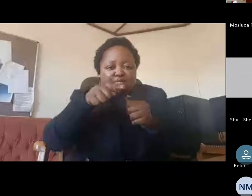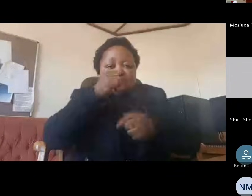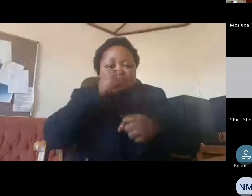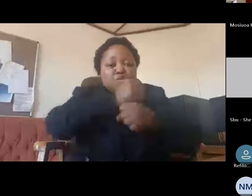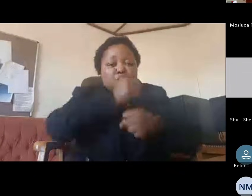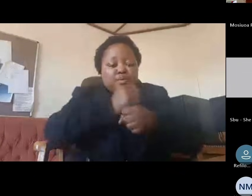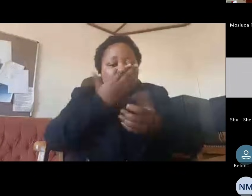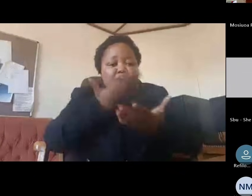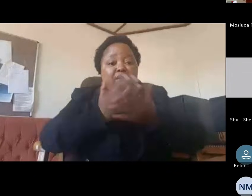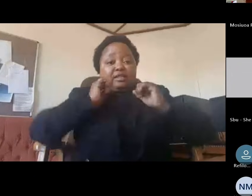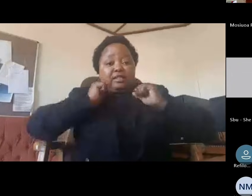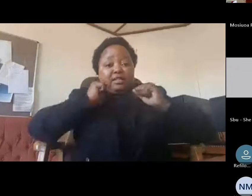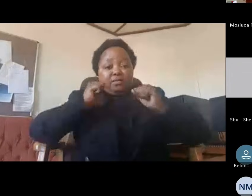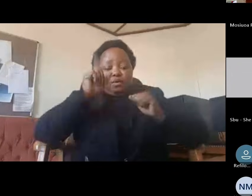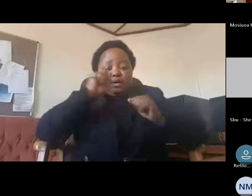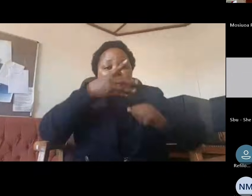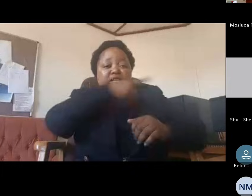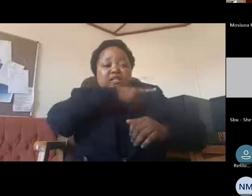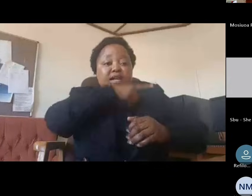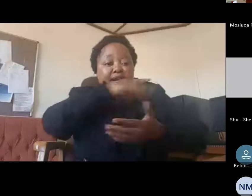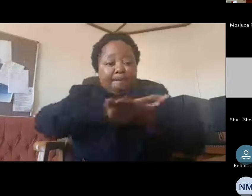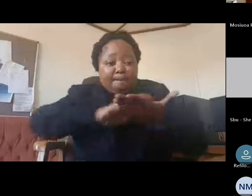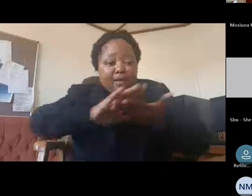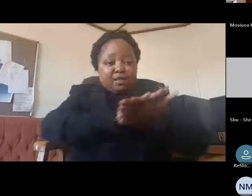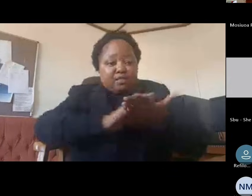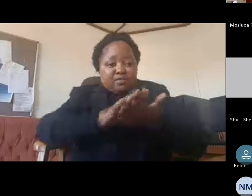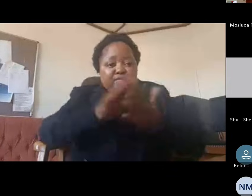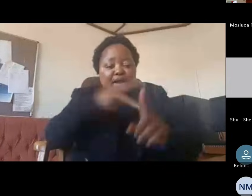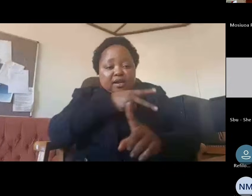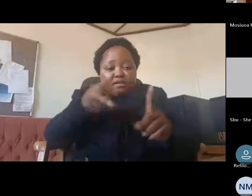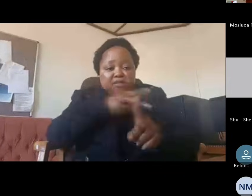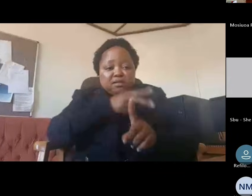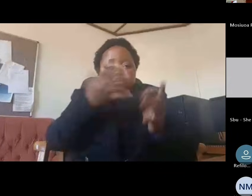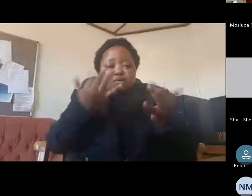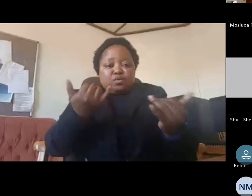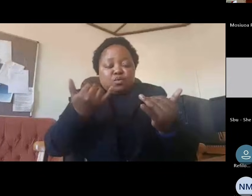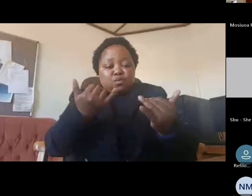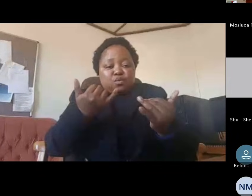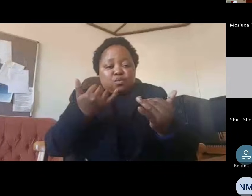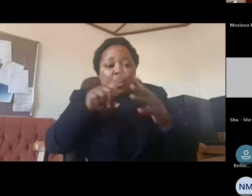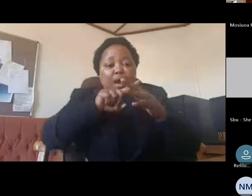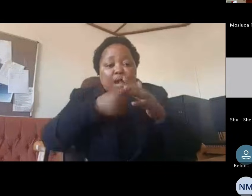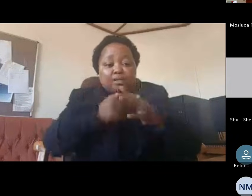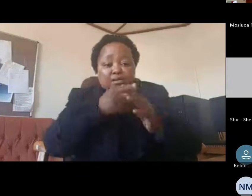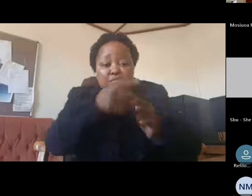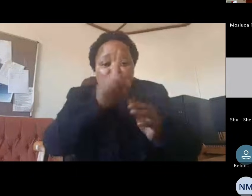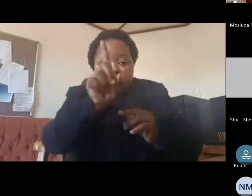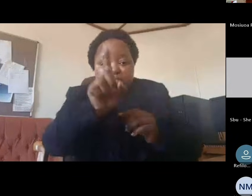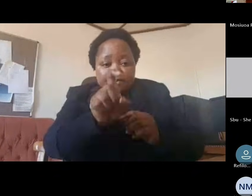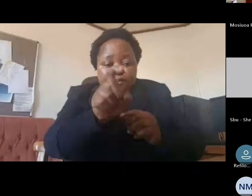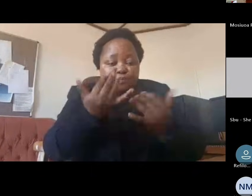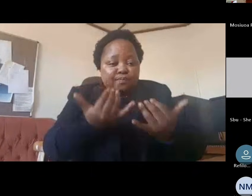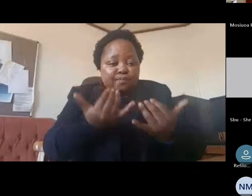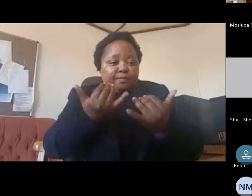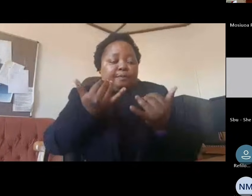to gender-based violence. So to directly answer the question, listening to and